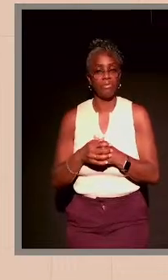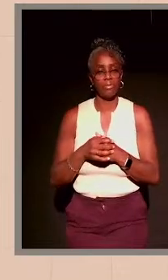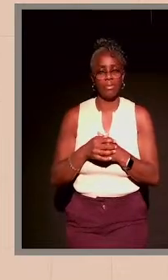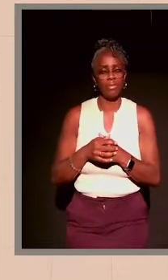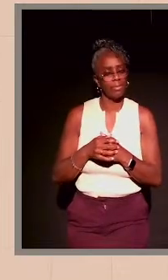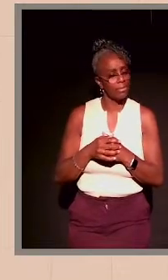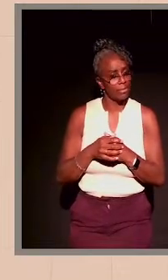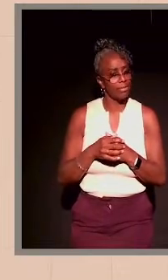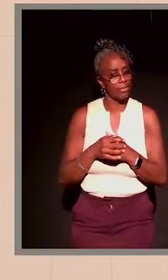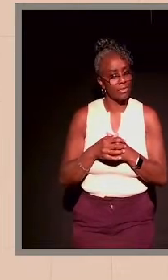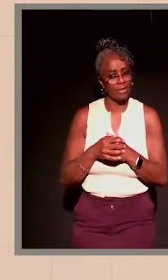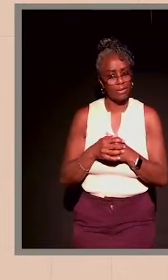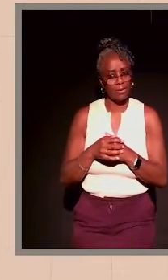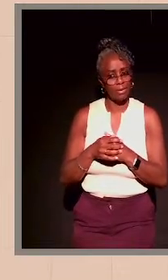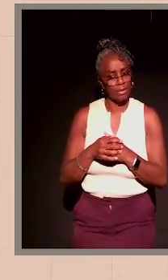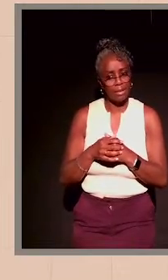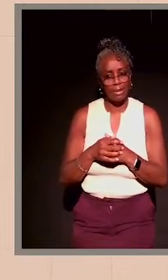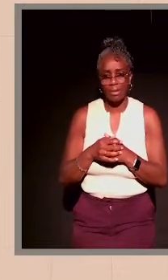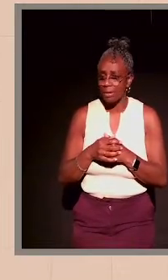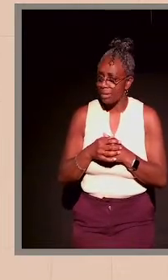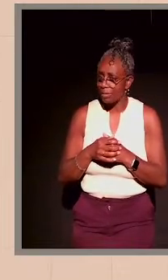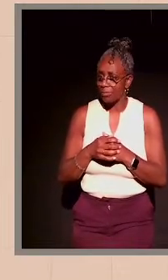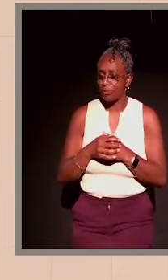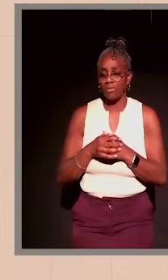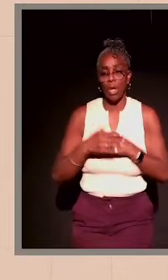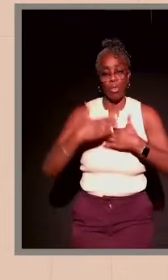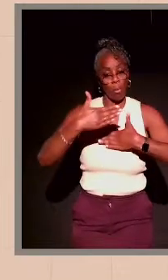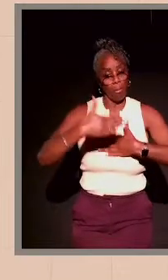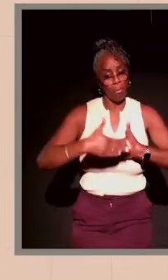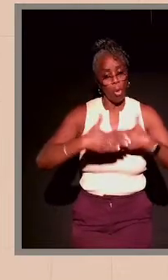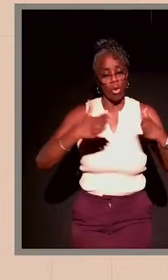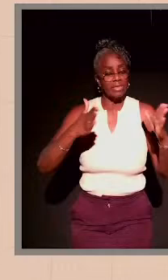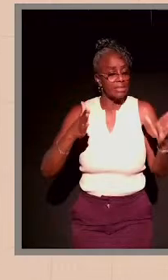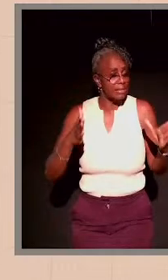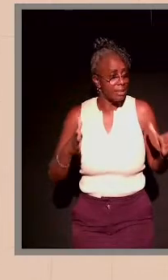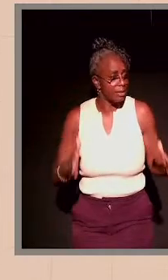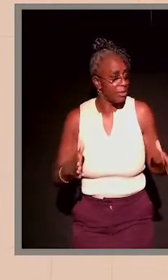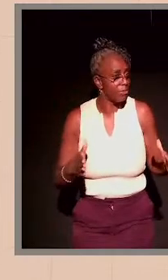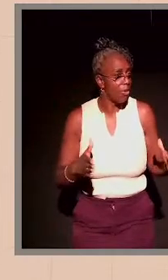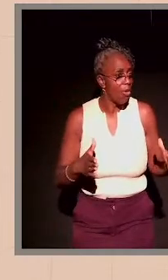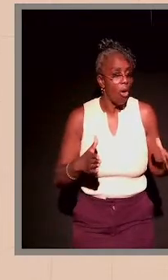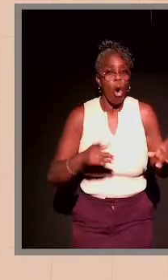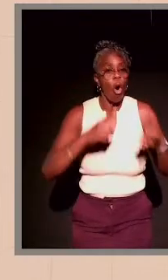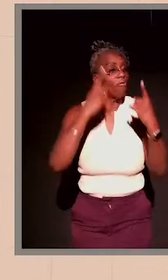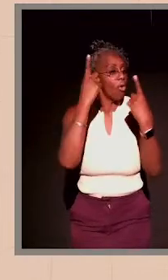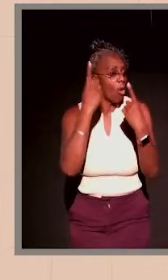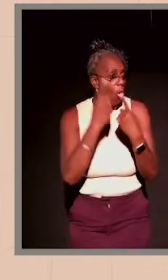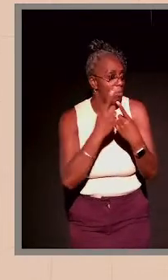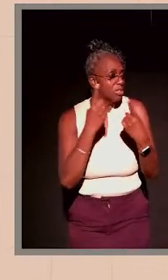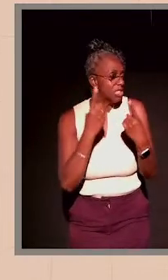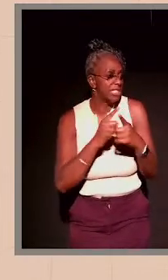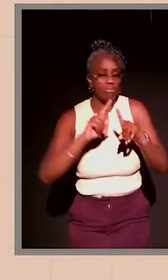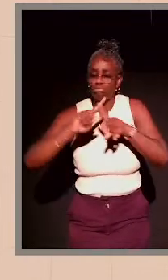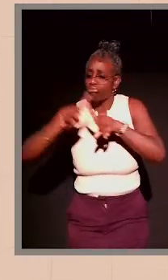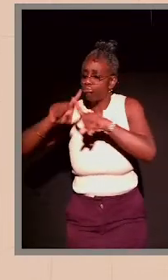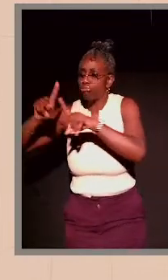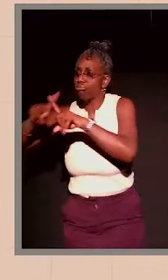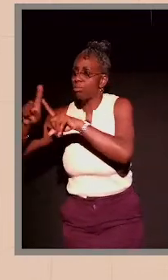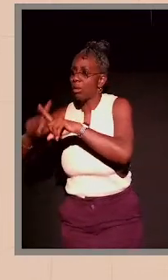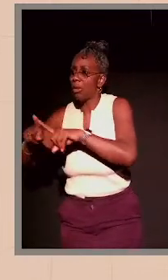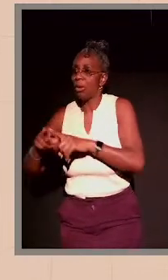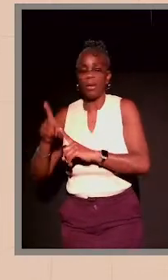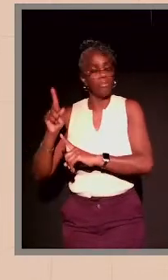labeled boxes. These boxes are referred to as objects, and